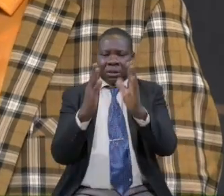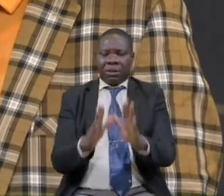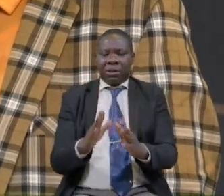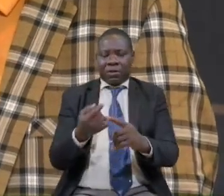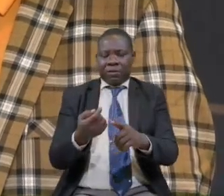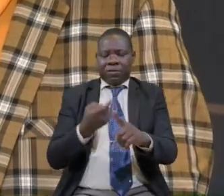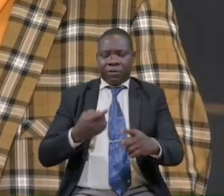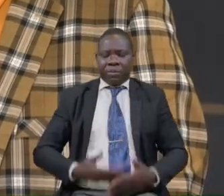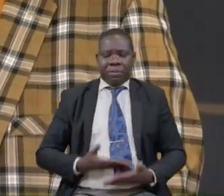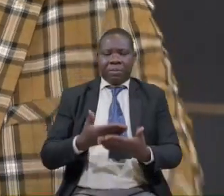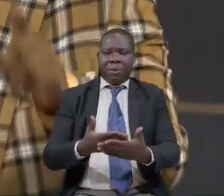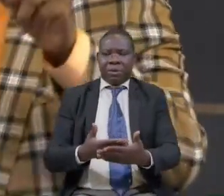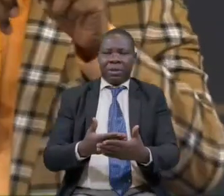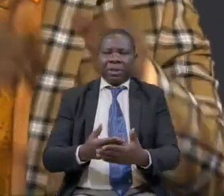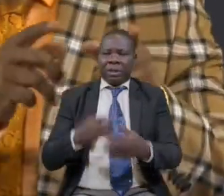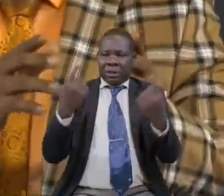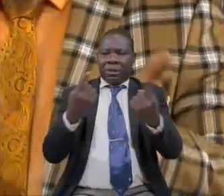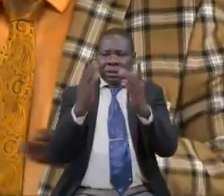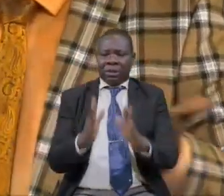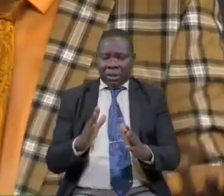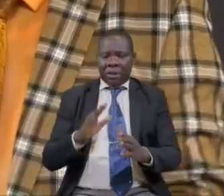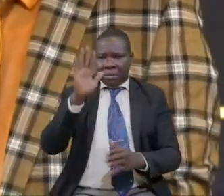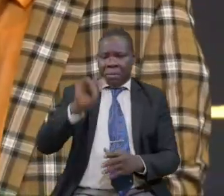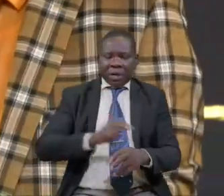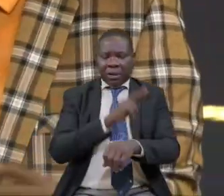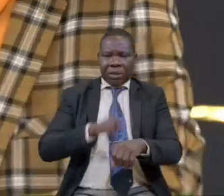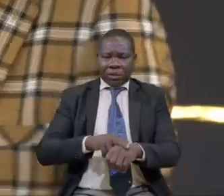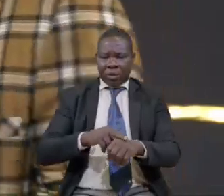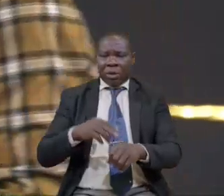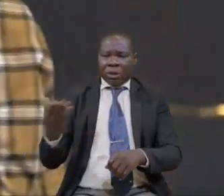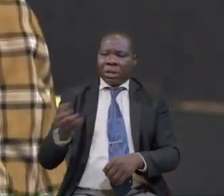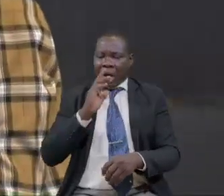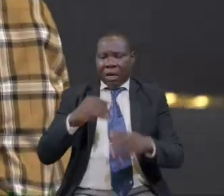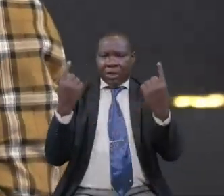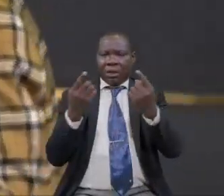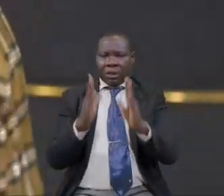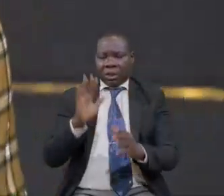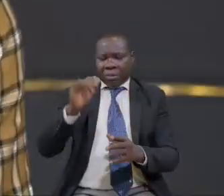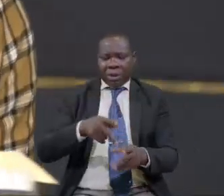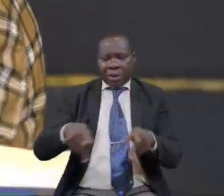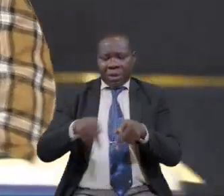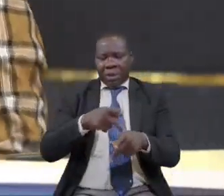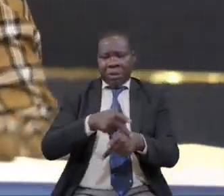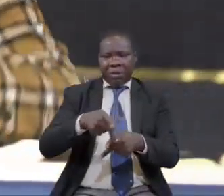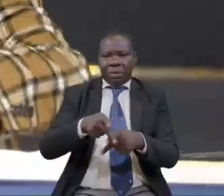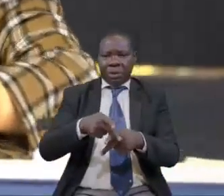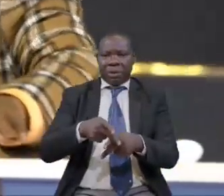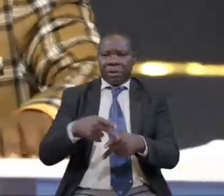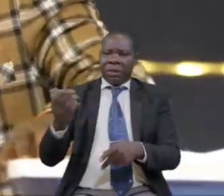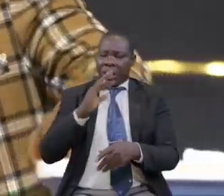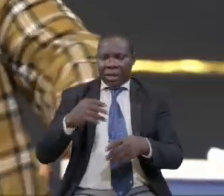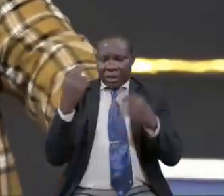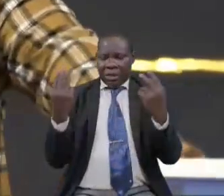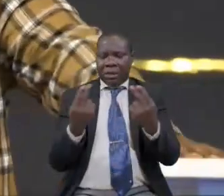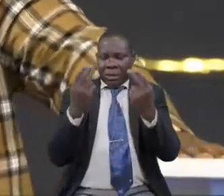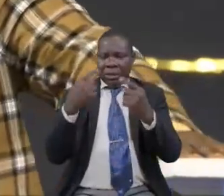sinners, but they are sinners by nature. They are sinners by practice. They are sinners by habit. Can